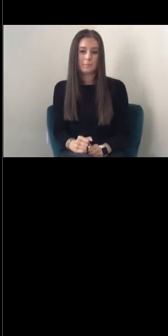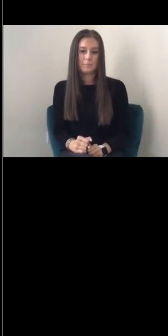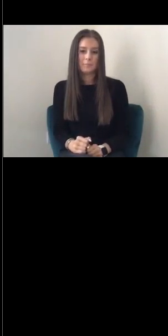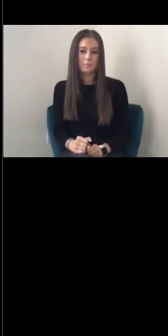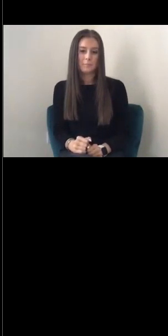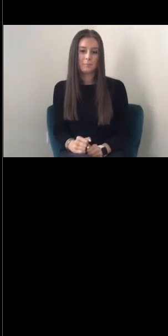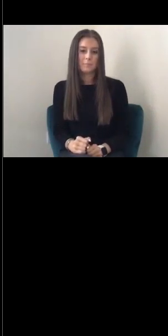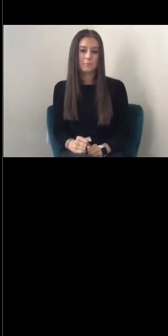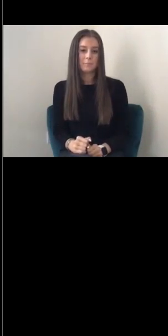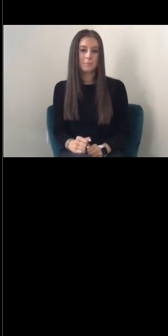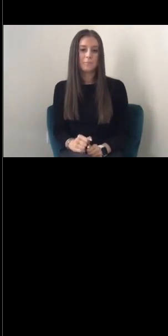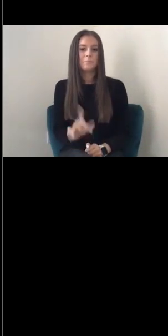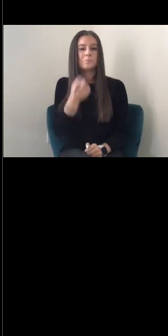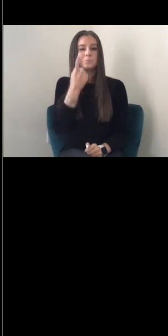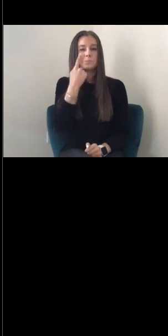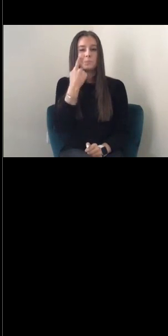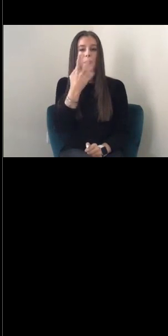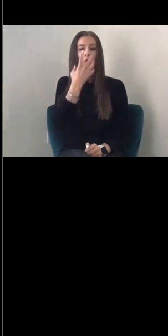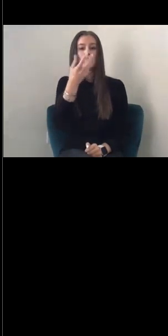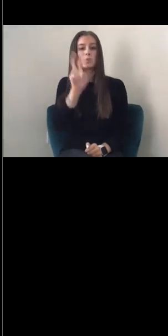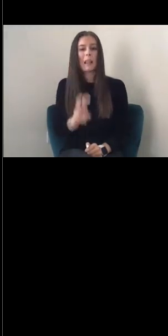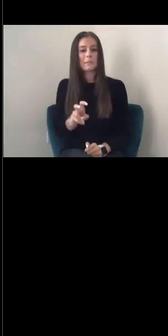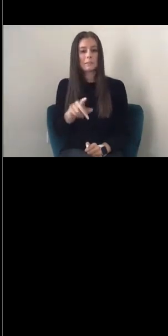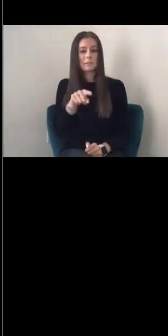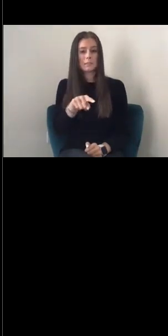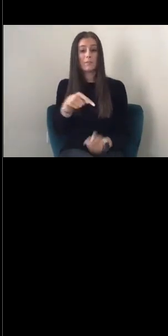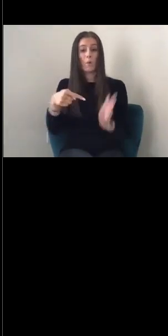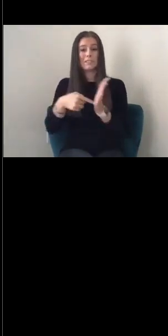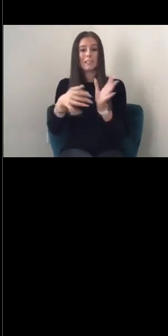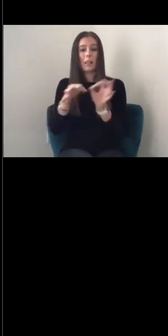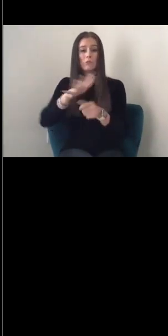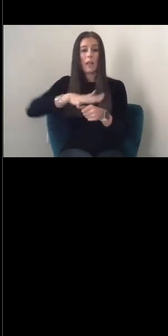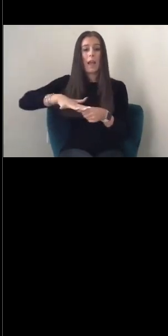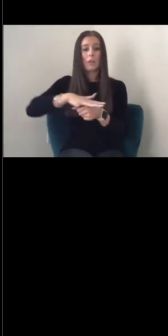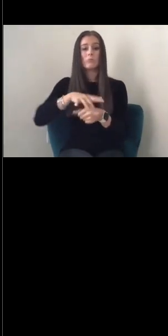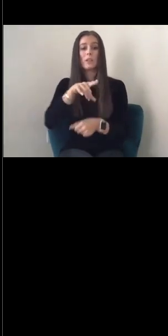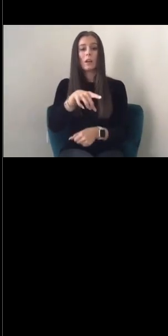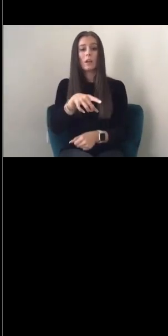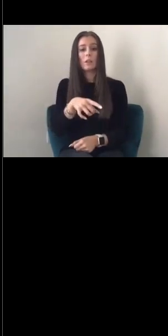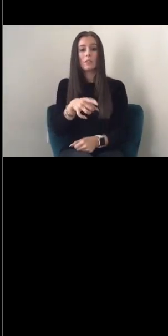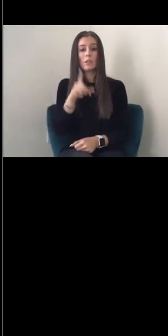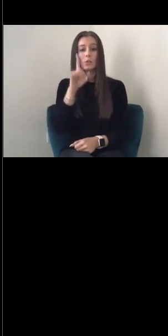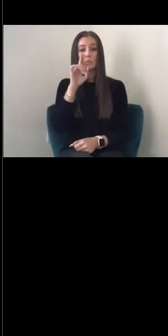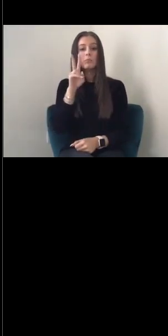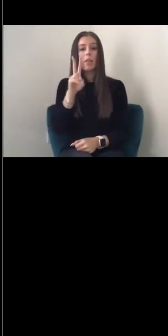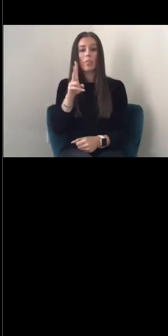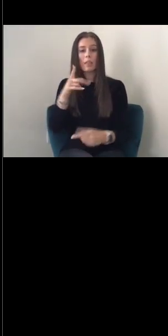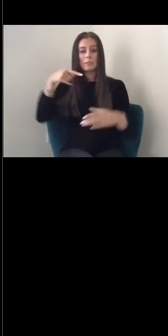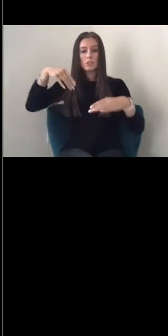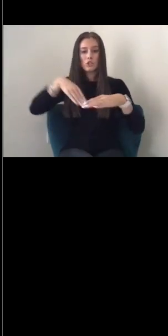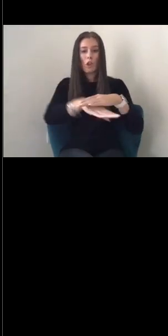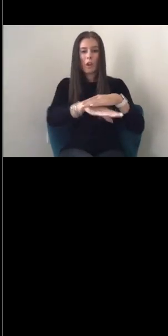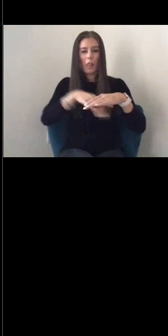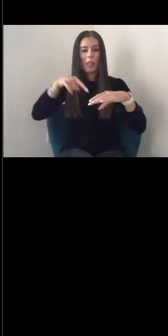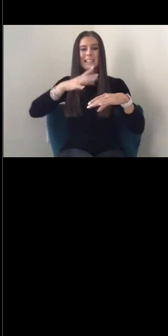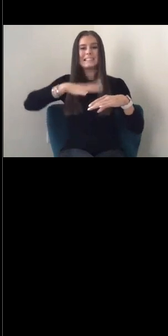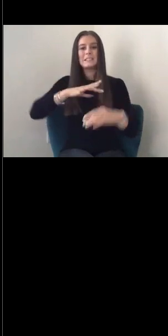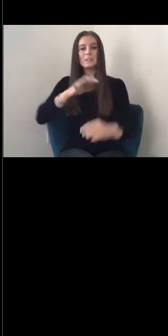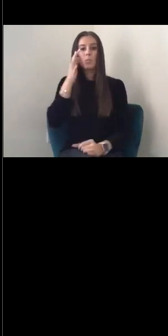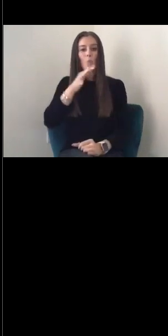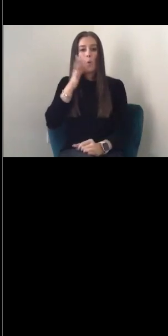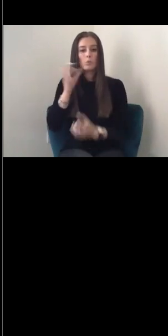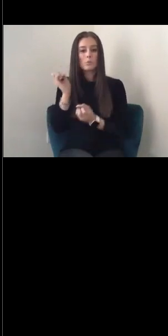Okay, moving on to utilities in the Tilbury area. As the tunnel boring machine would need a water supply to assist with